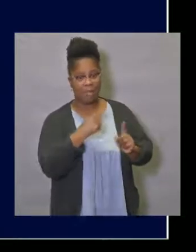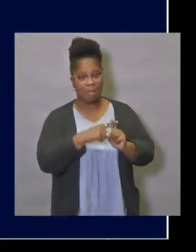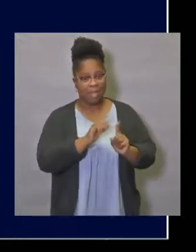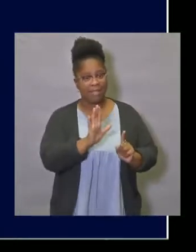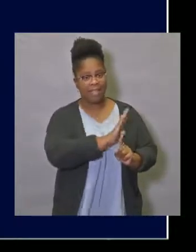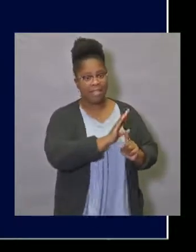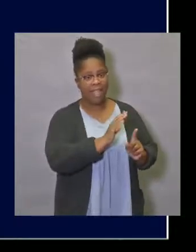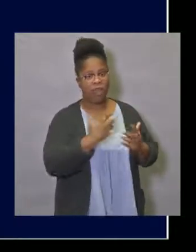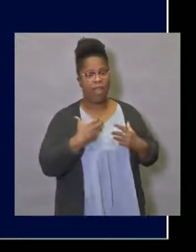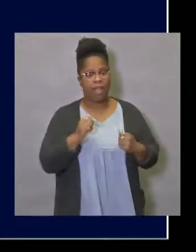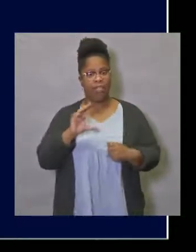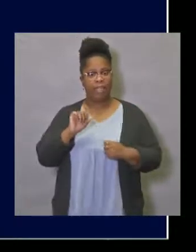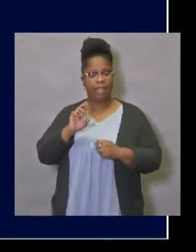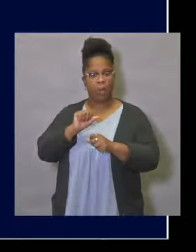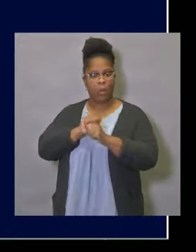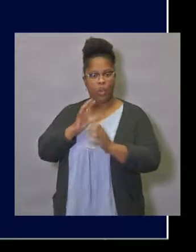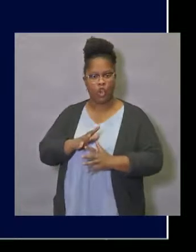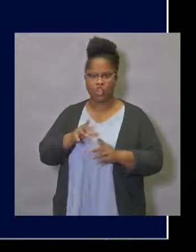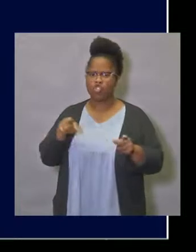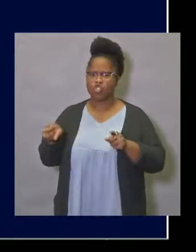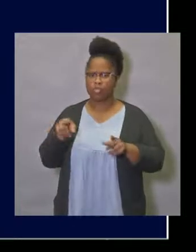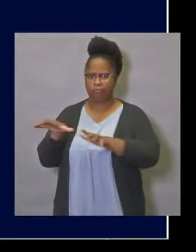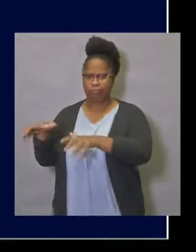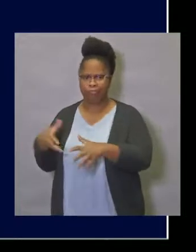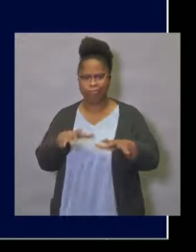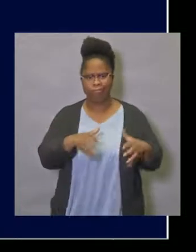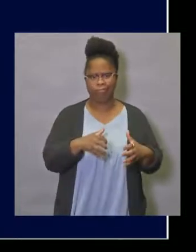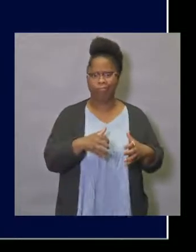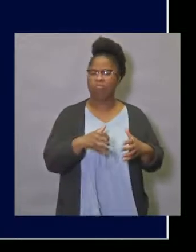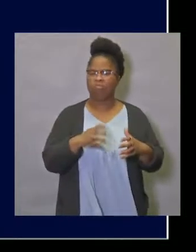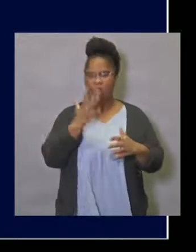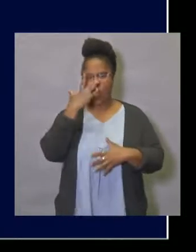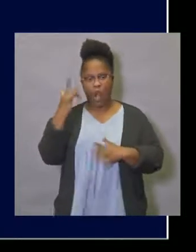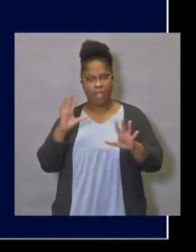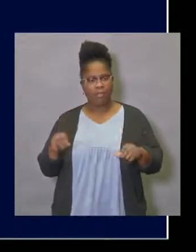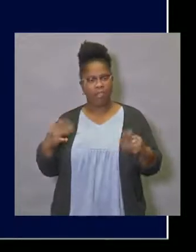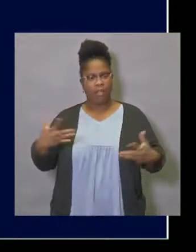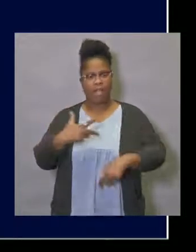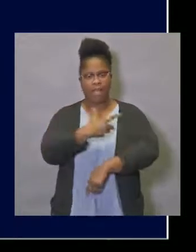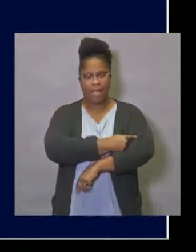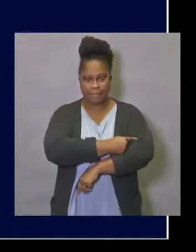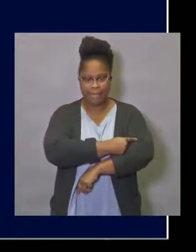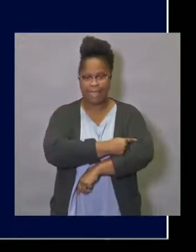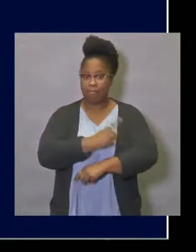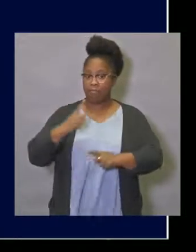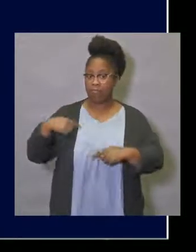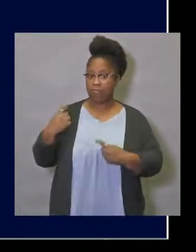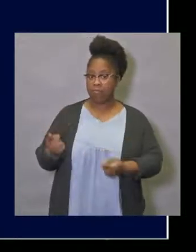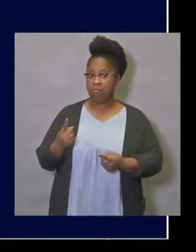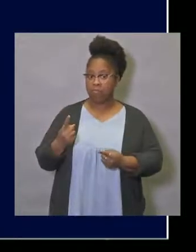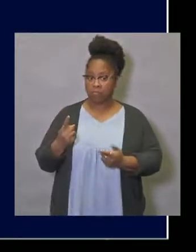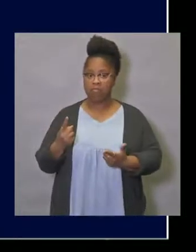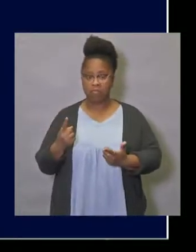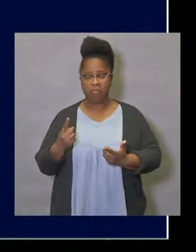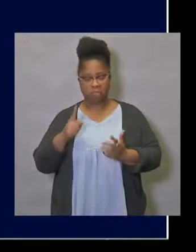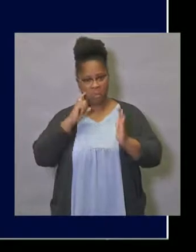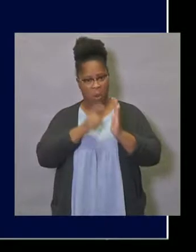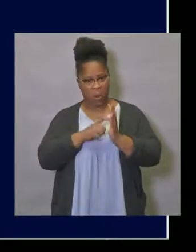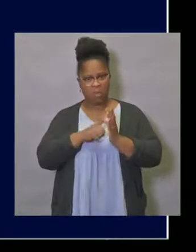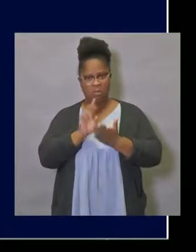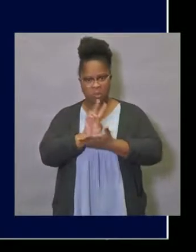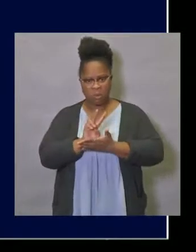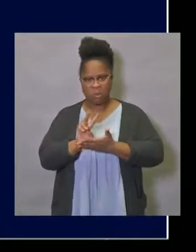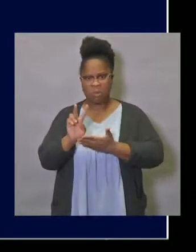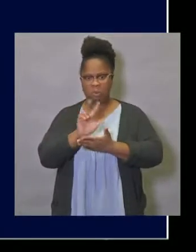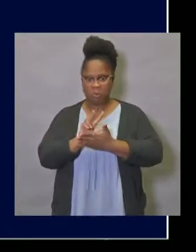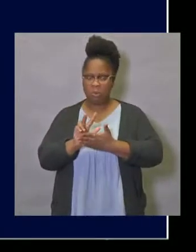receive COVID-19 vaccines. As you can see, in the past few weeks, the average number of cases at these facilities has